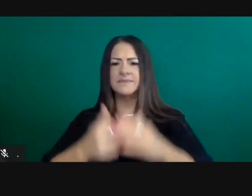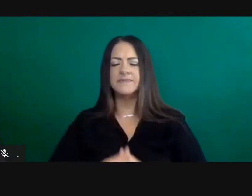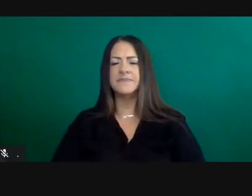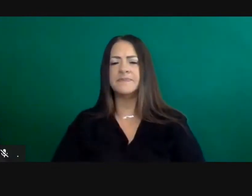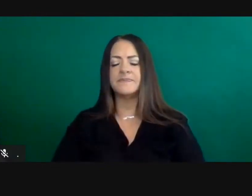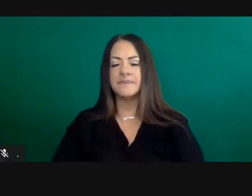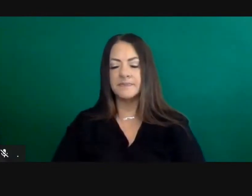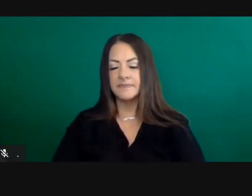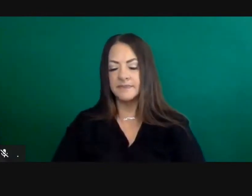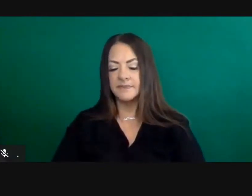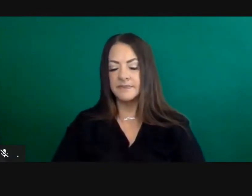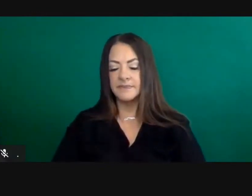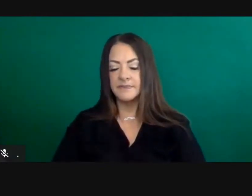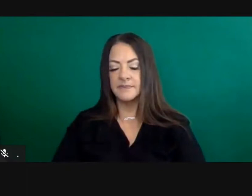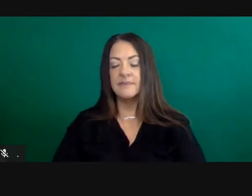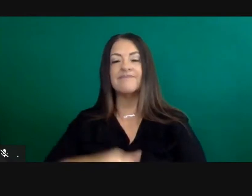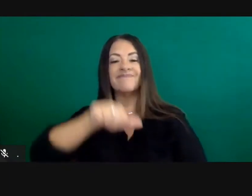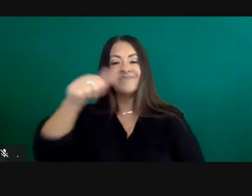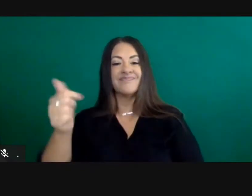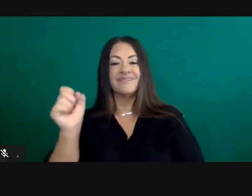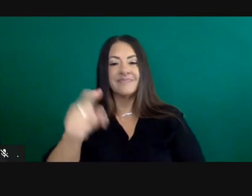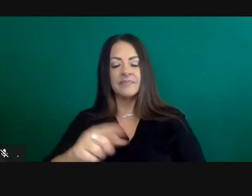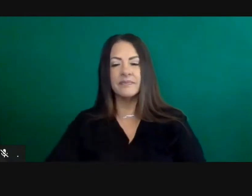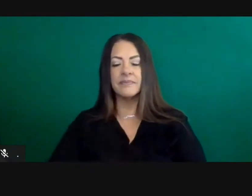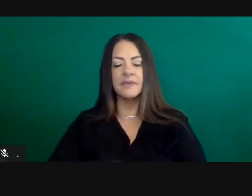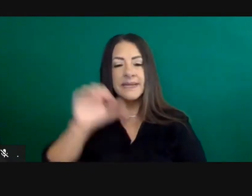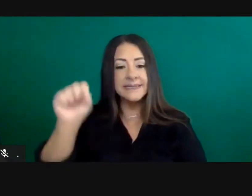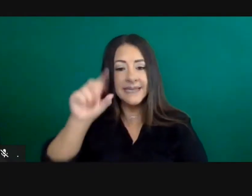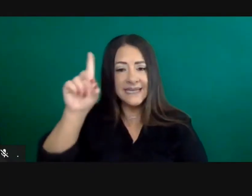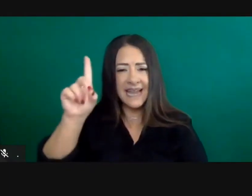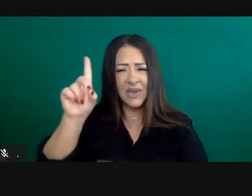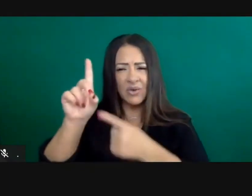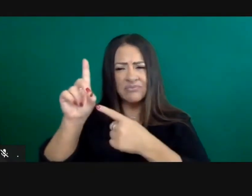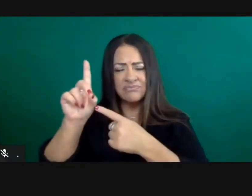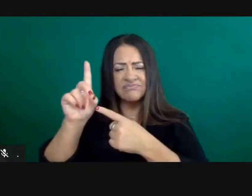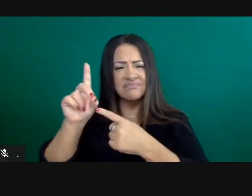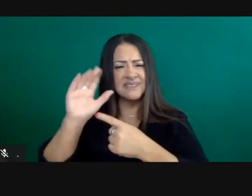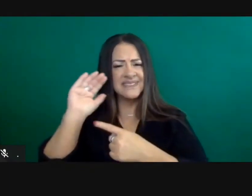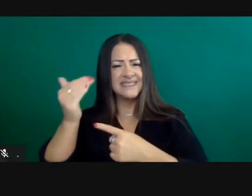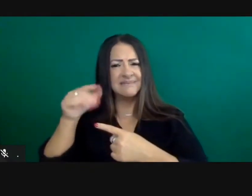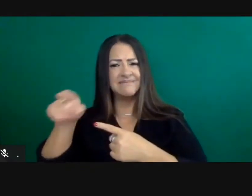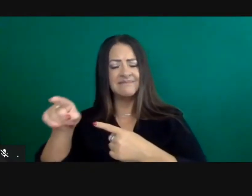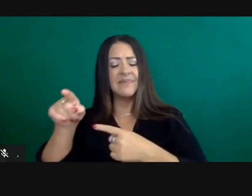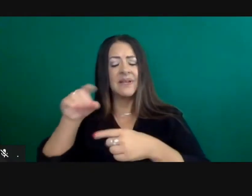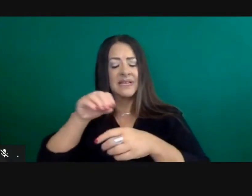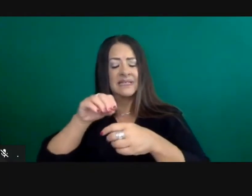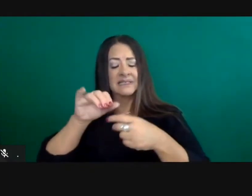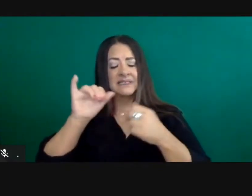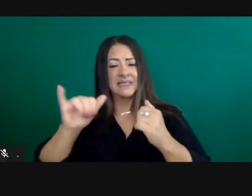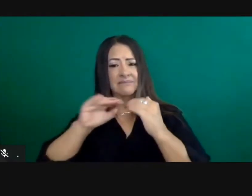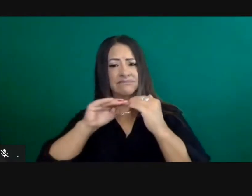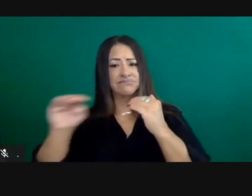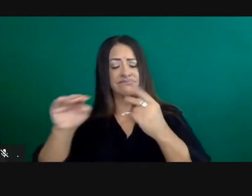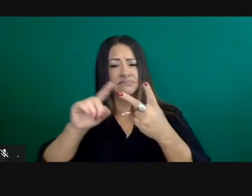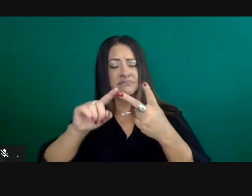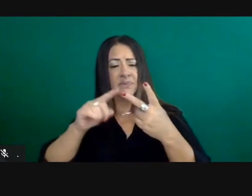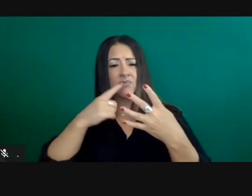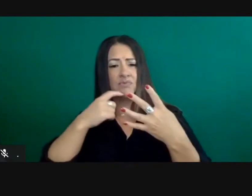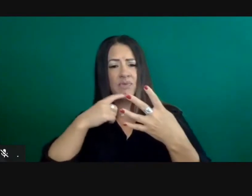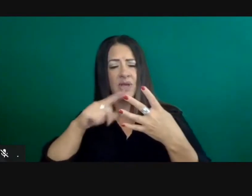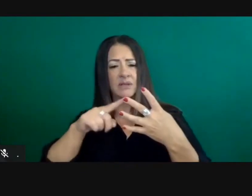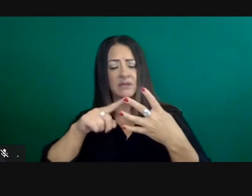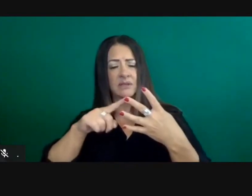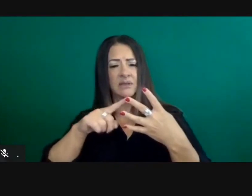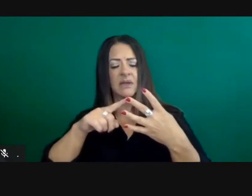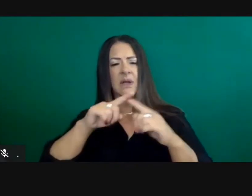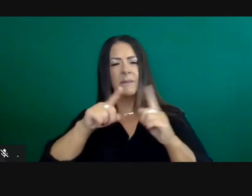Hi, Dr. Ghaly. As the latest update, San Diego is staying in the red tier after having a week of purple data. To get to that 6.9 adjusted case rate, I know you